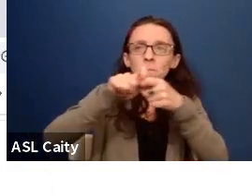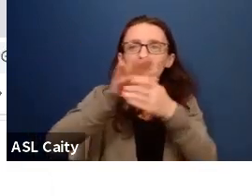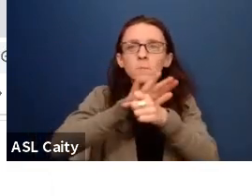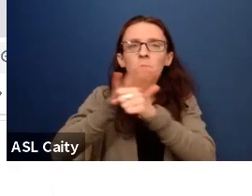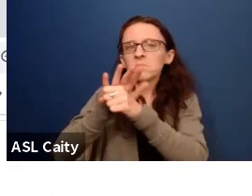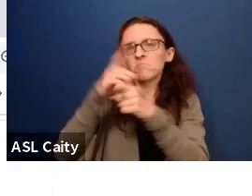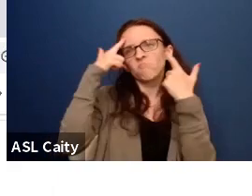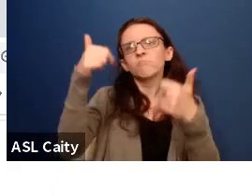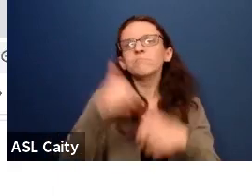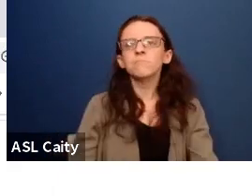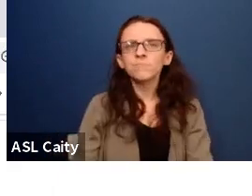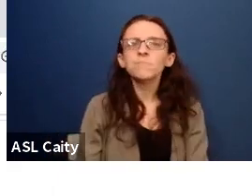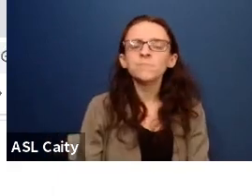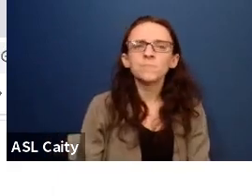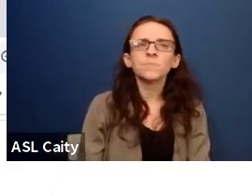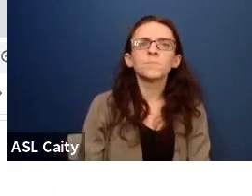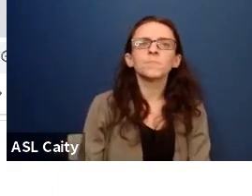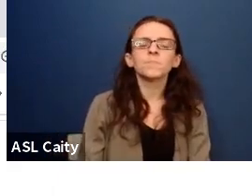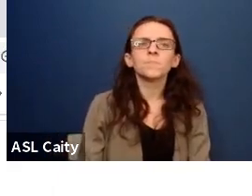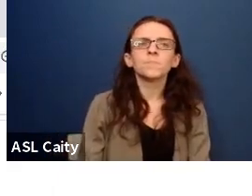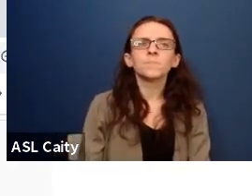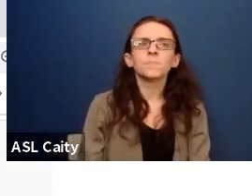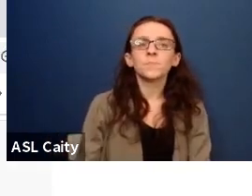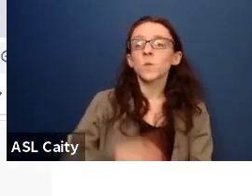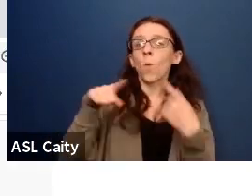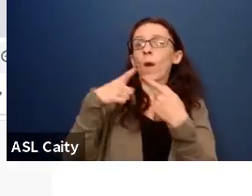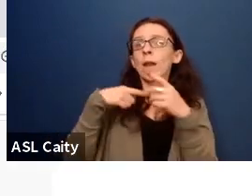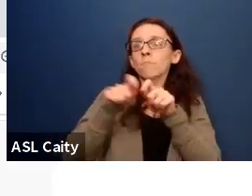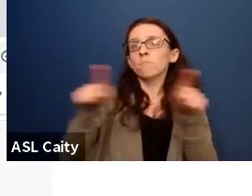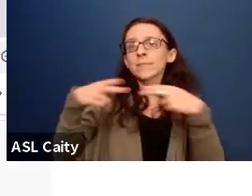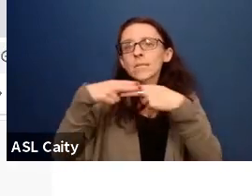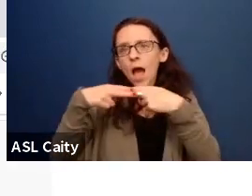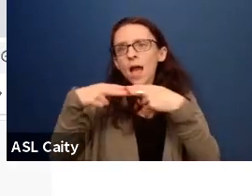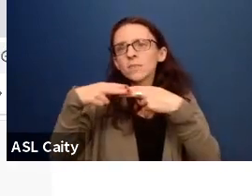you would like. So this will come with the slides.